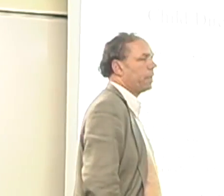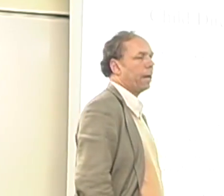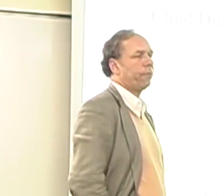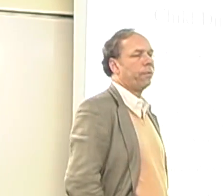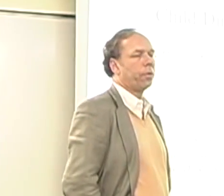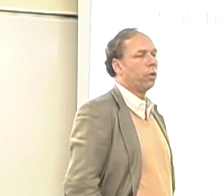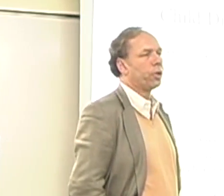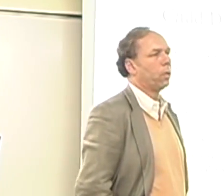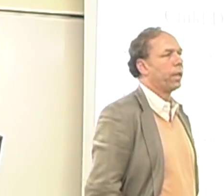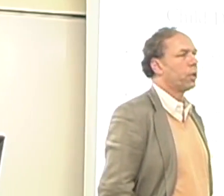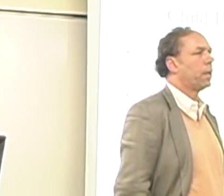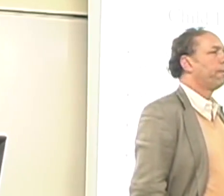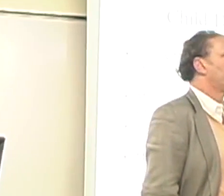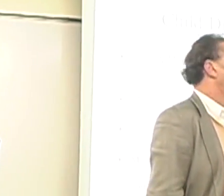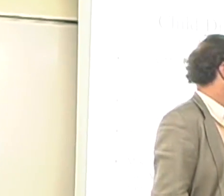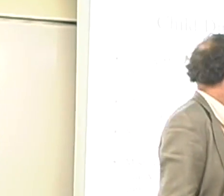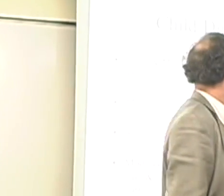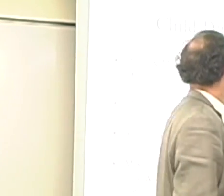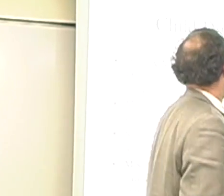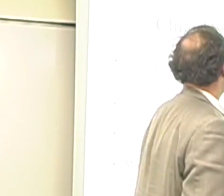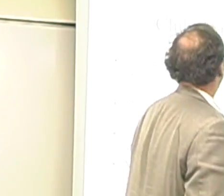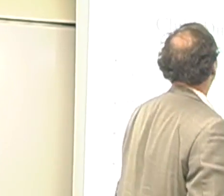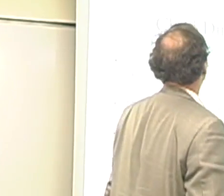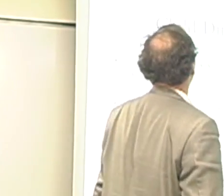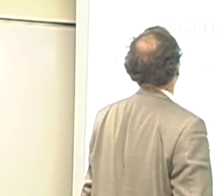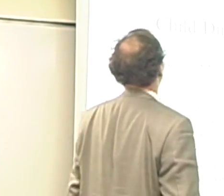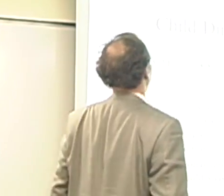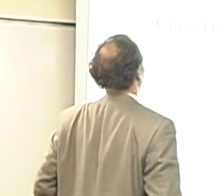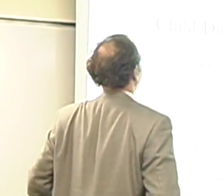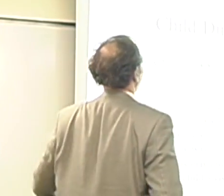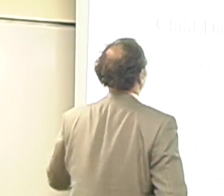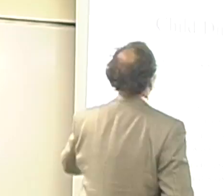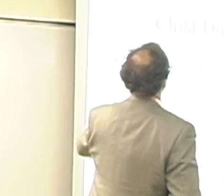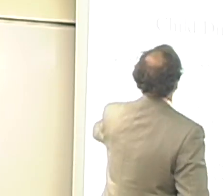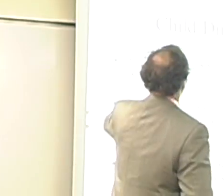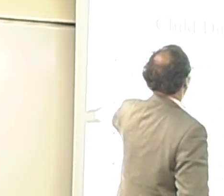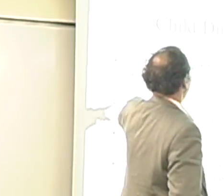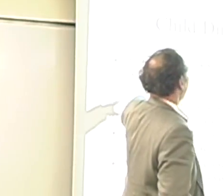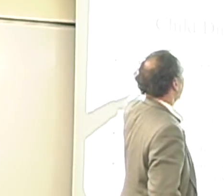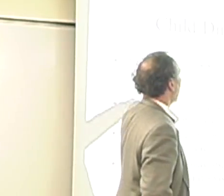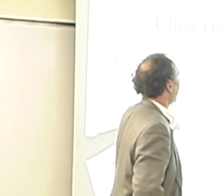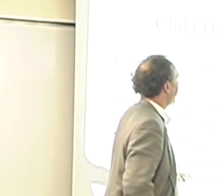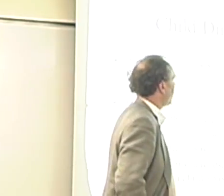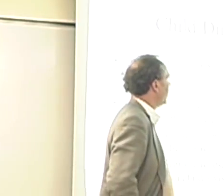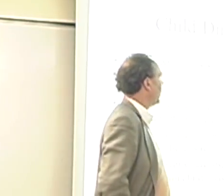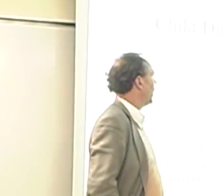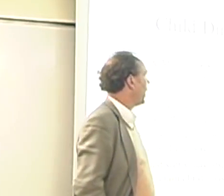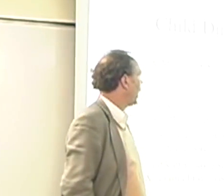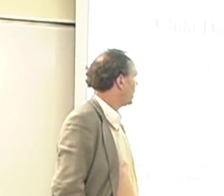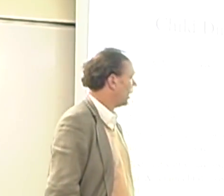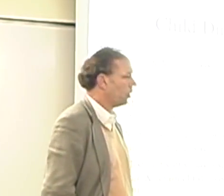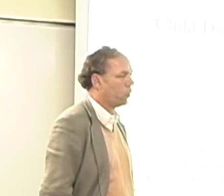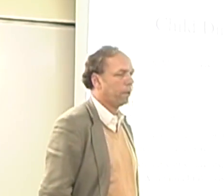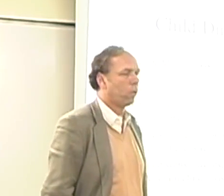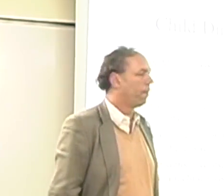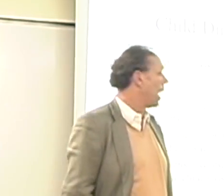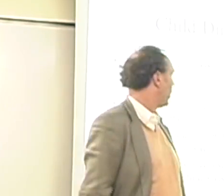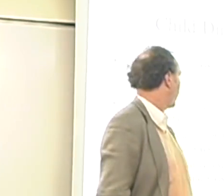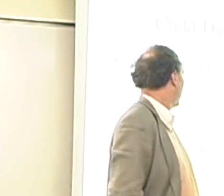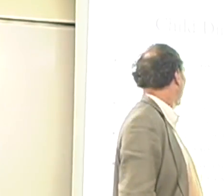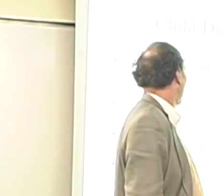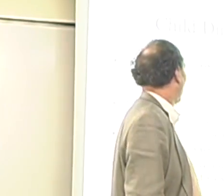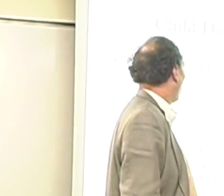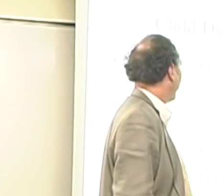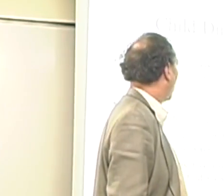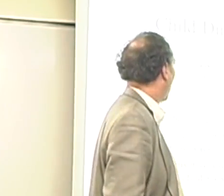4 third-generation deaf children. We looked at their signing at 9, 13, 18, and 24